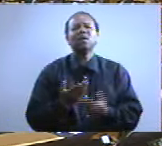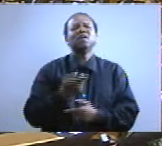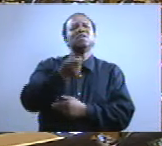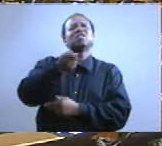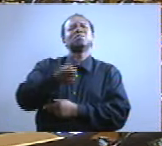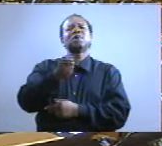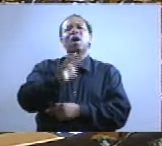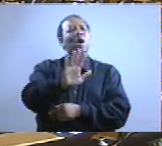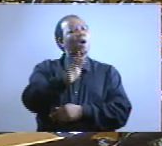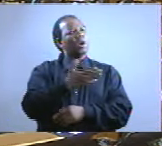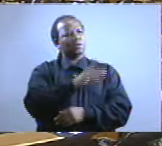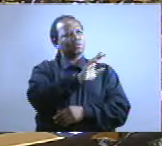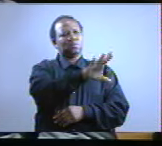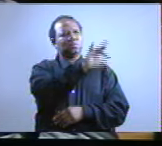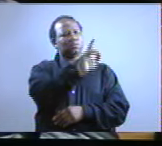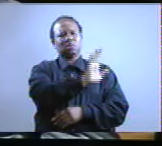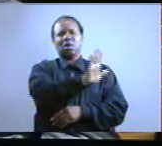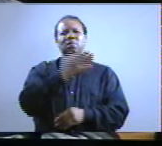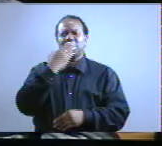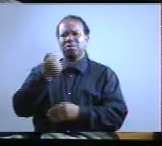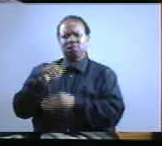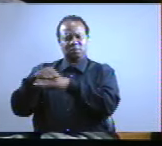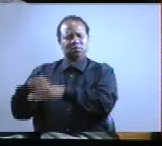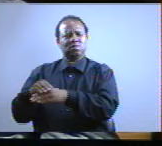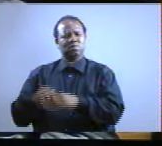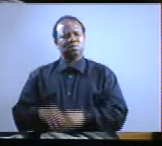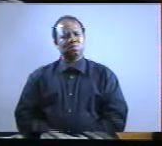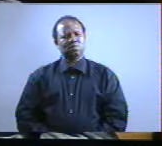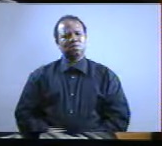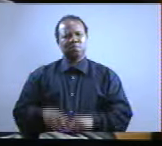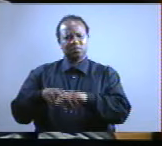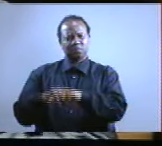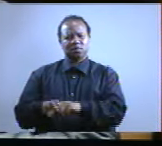I haven't recognized you. I said please take your seats.